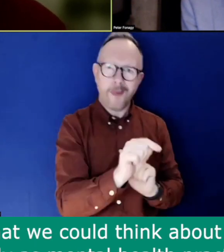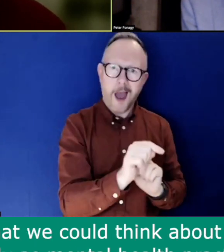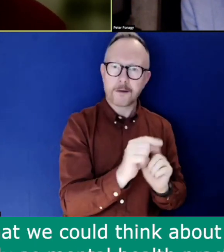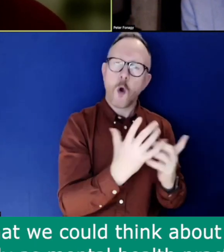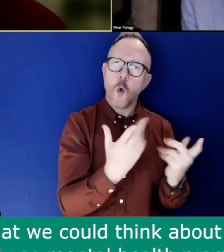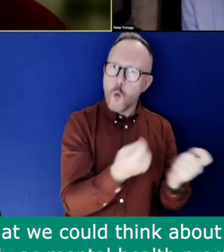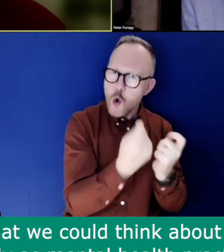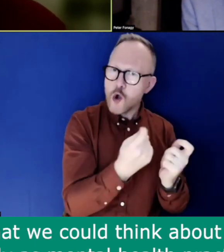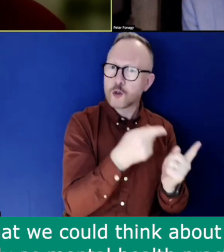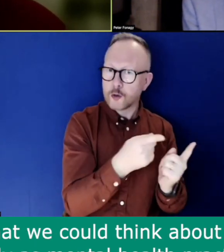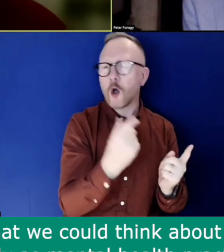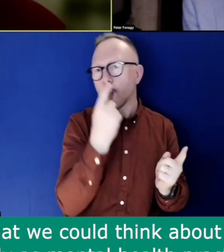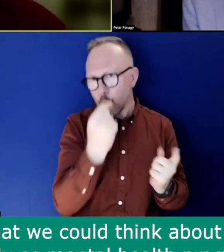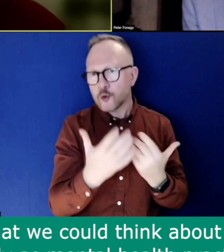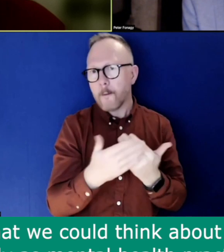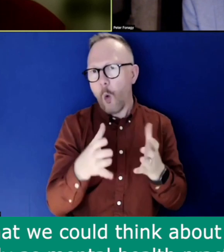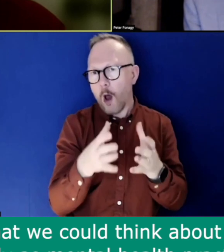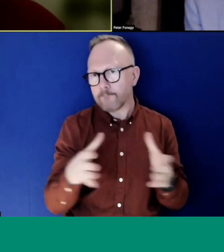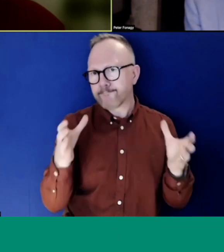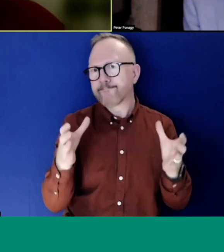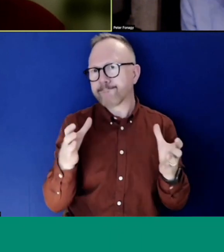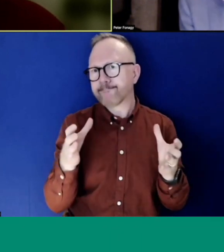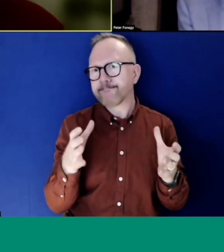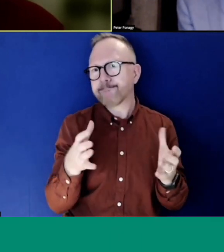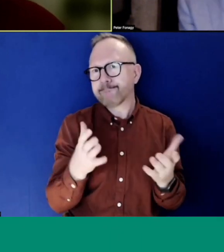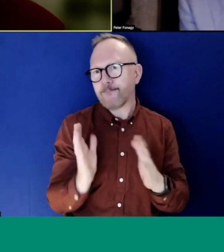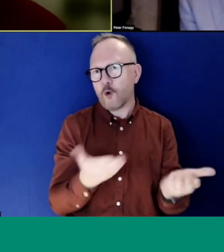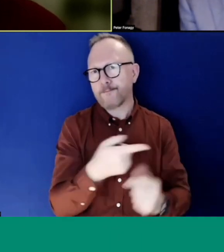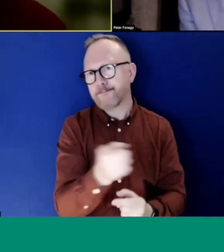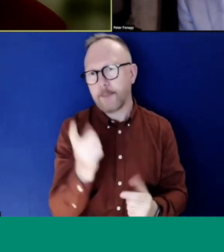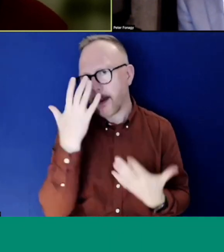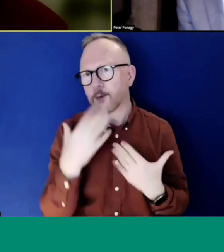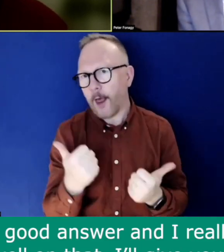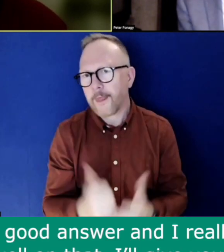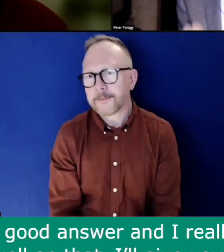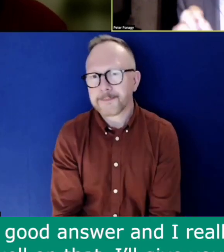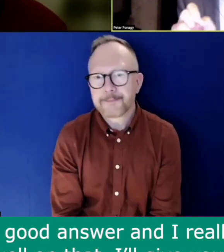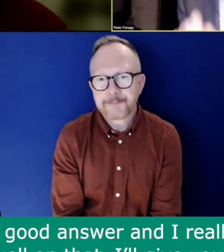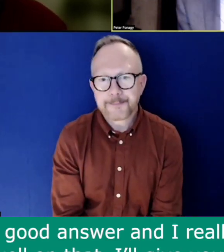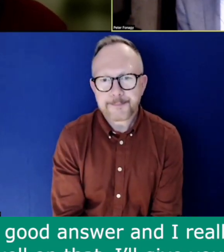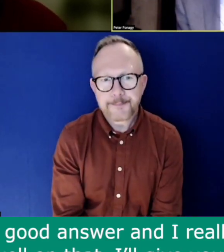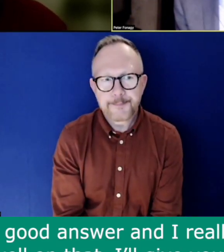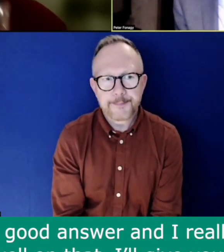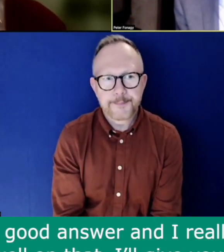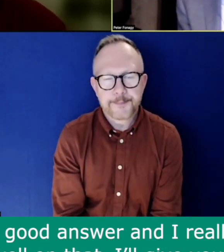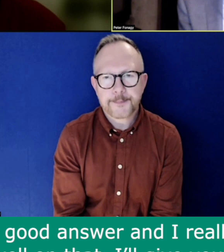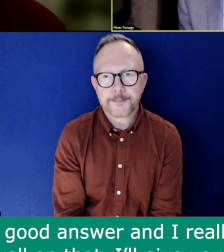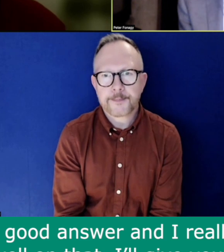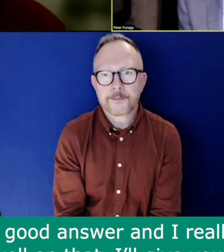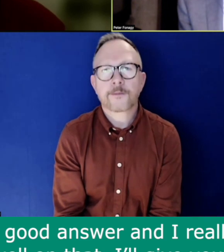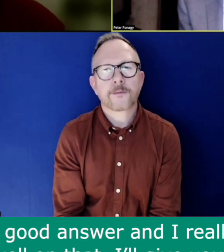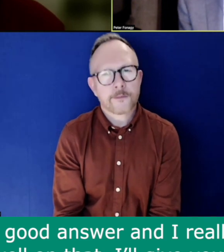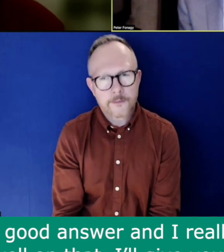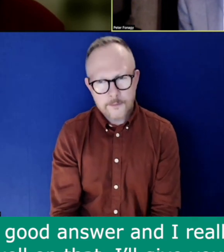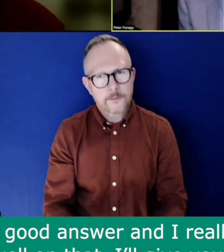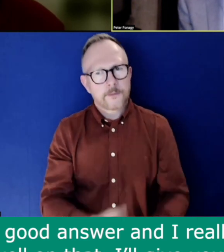much more effectively as mental health practitioners. Okay, so that's a really good